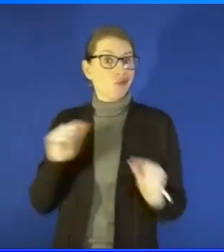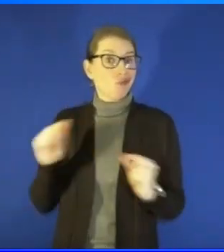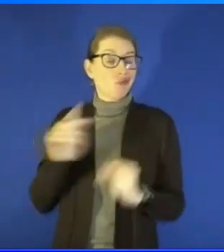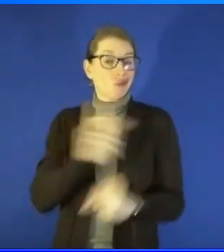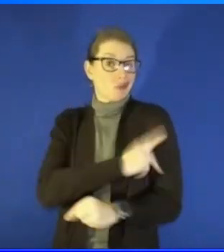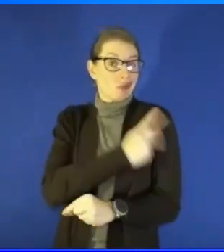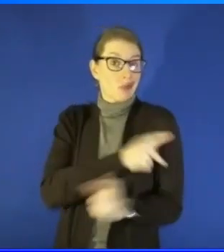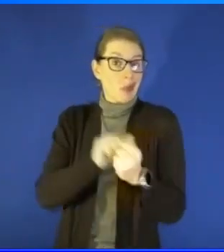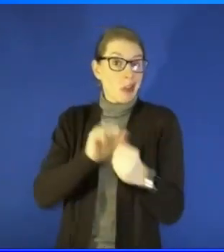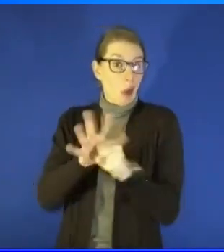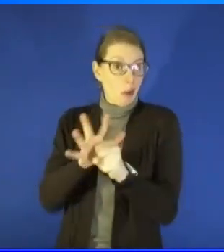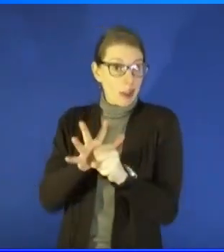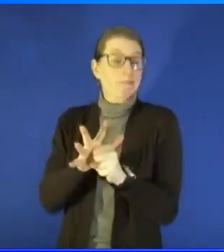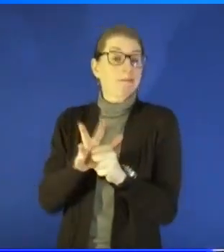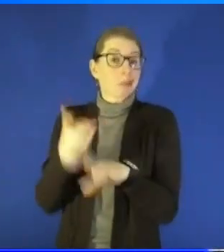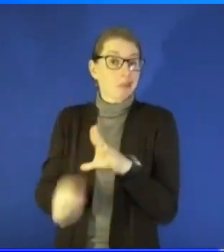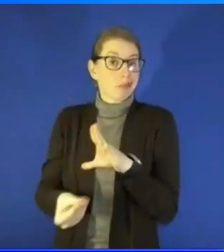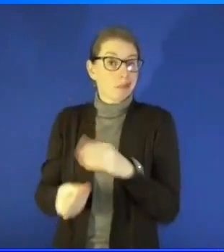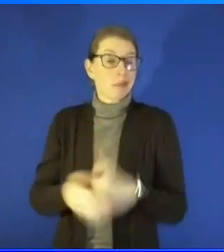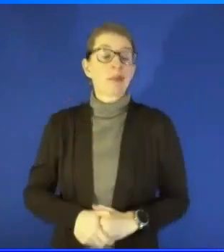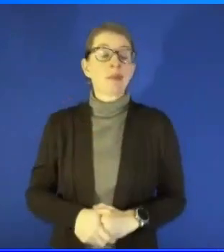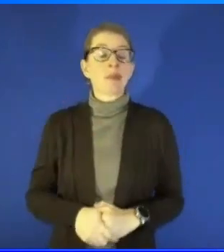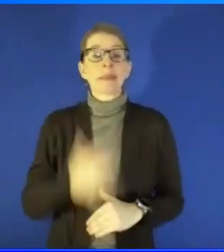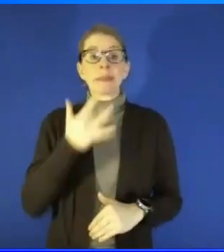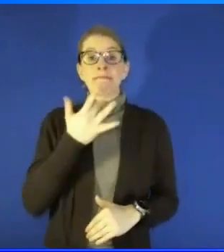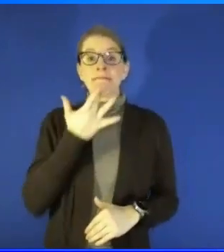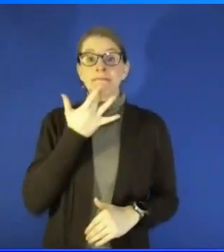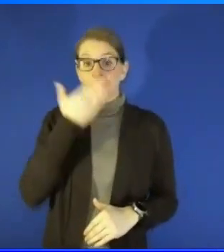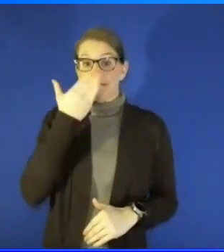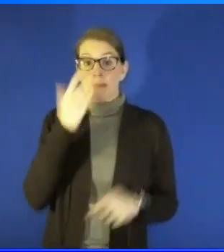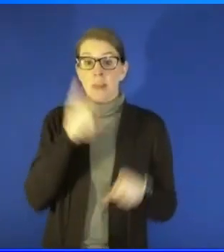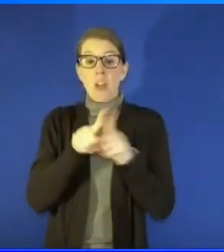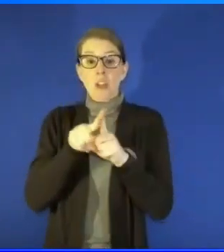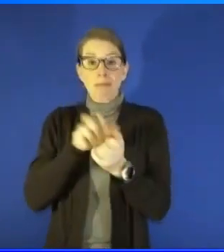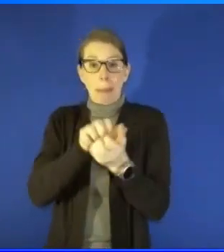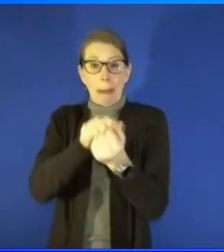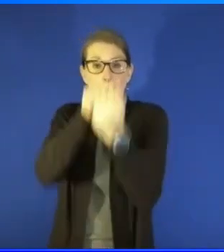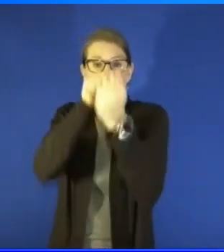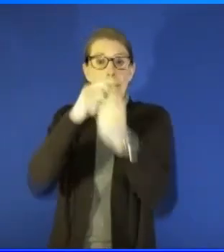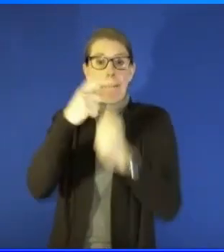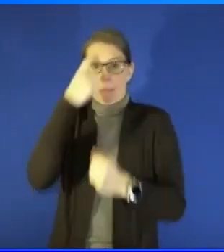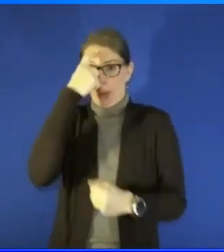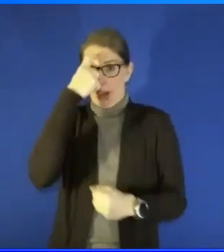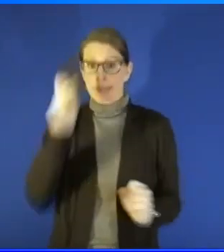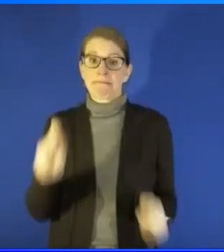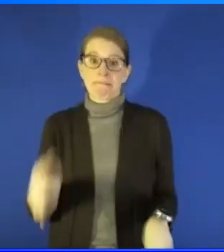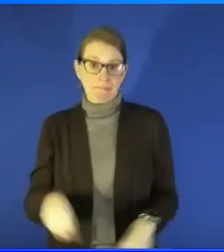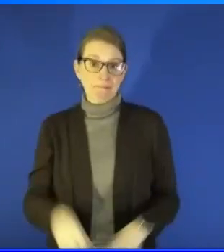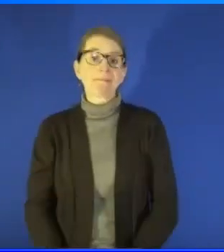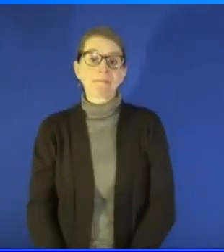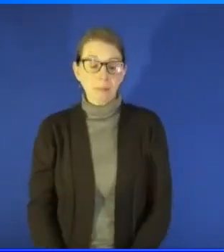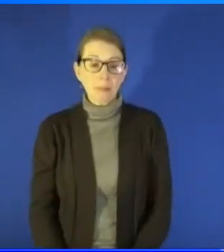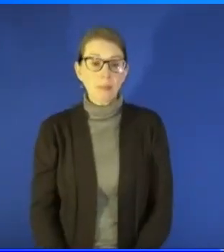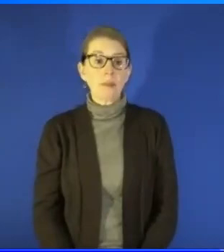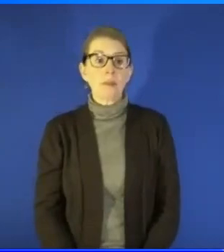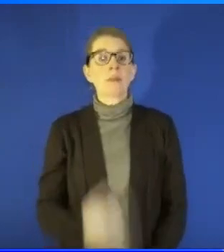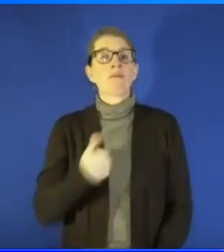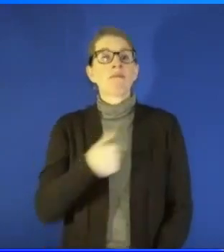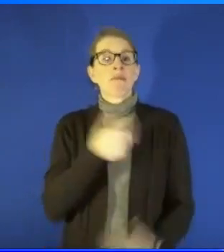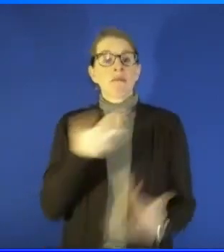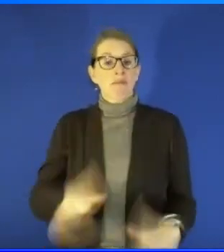COVID. But it can also attack the brain. And we also know that there can be